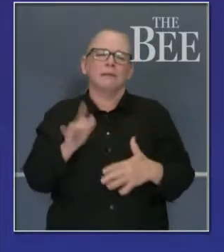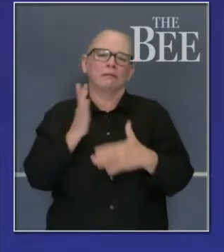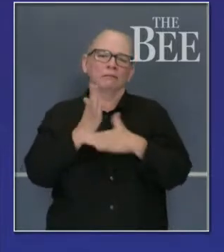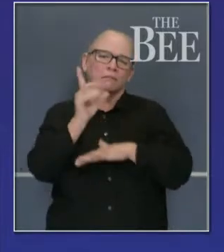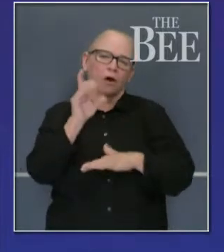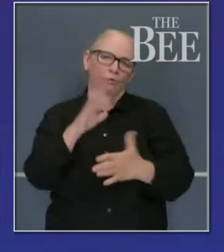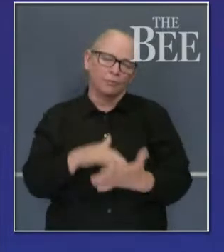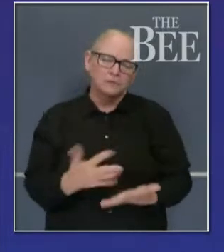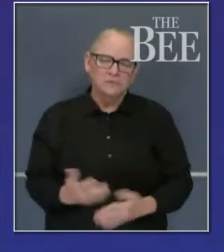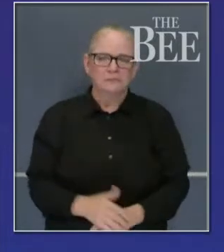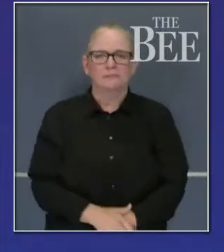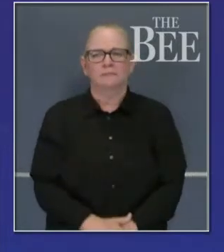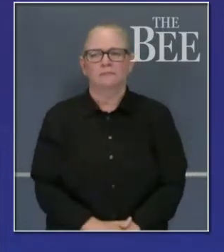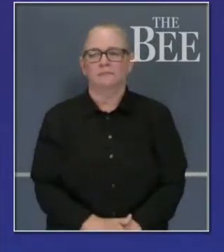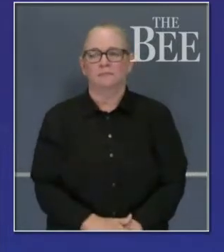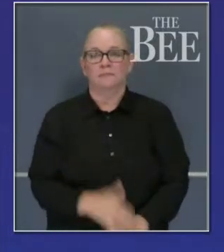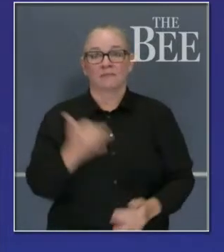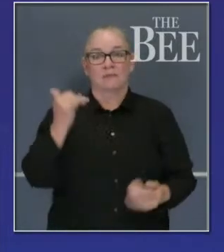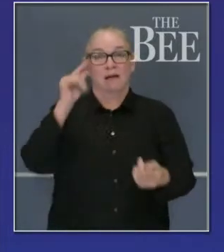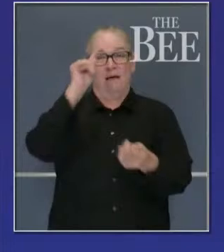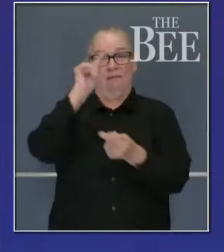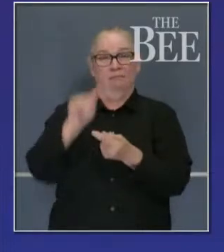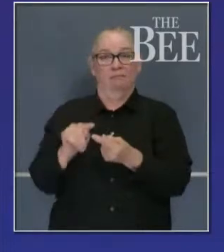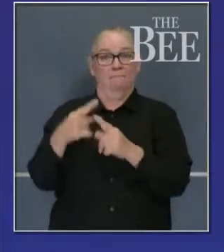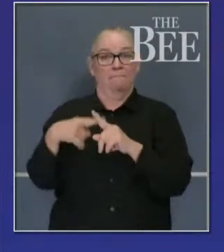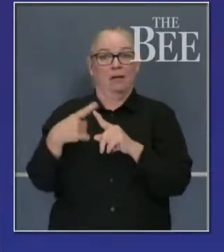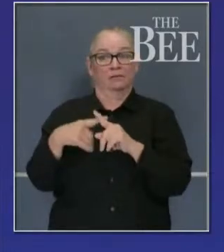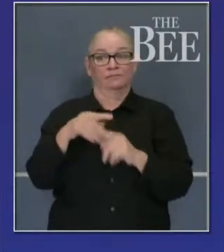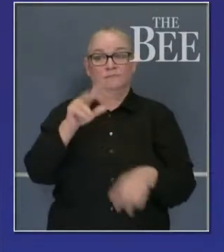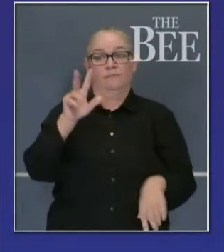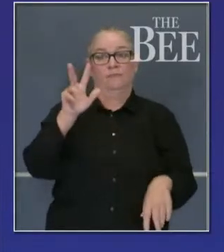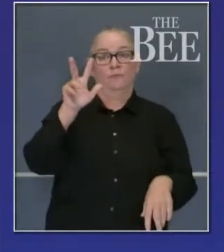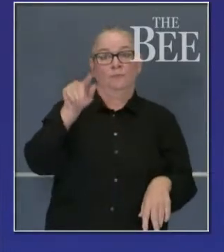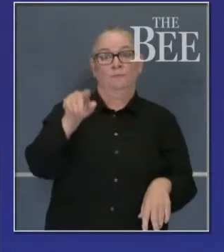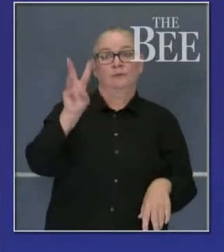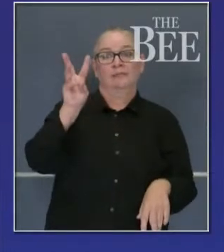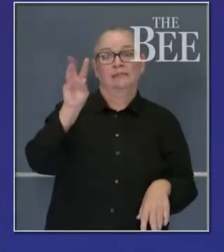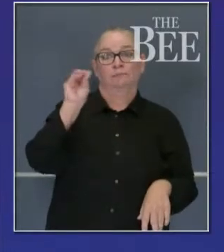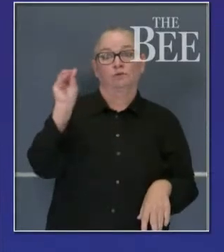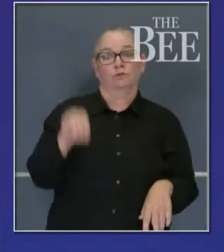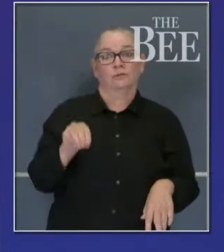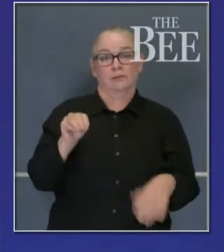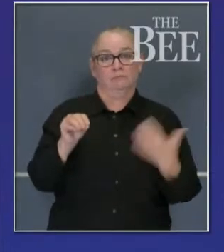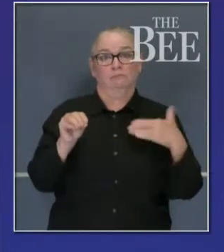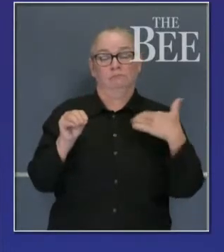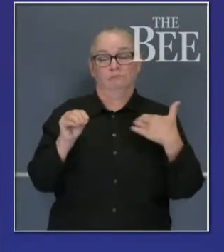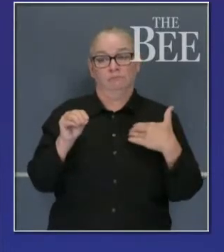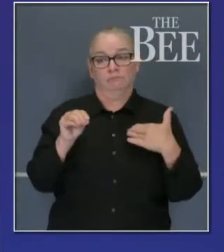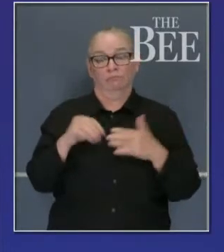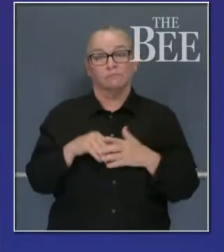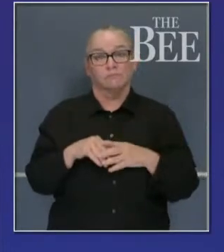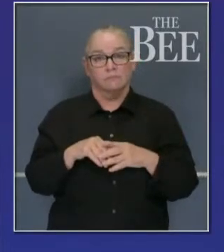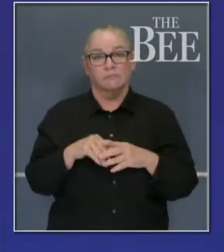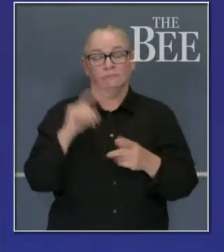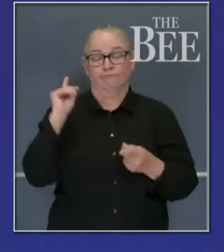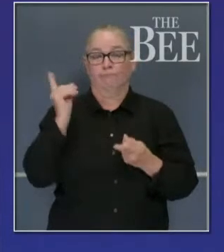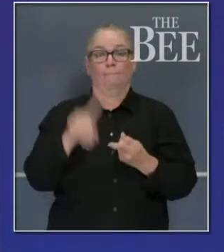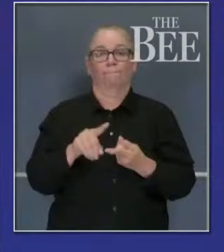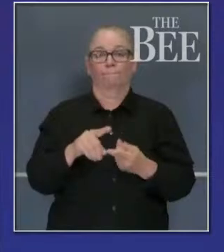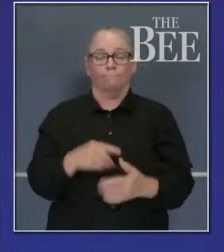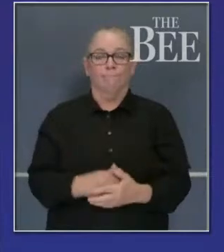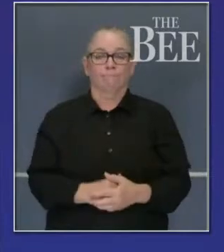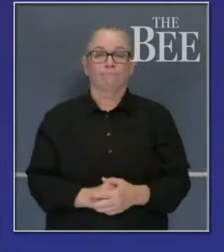at 3.6% over a 14-day period and at 3.6% over the last 7 days.